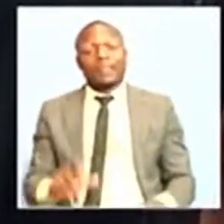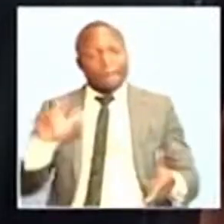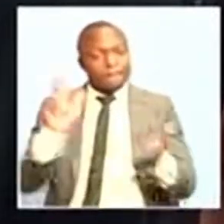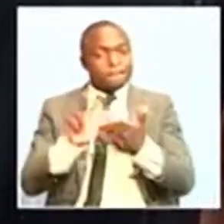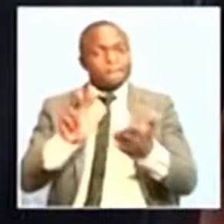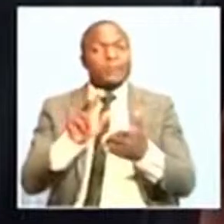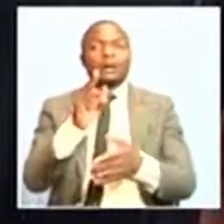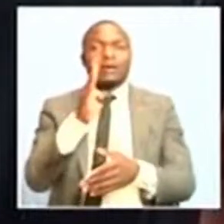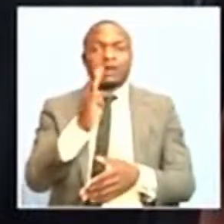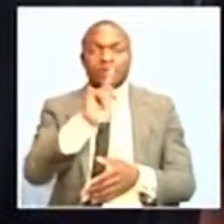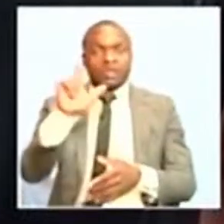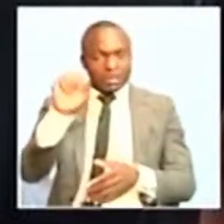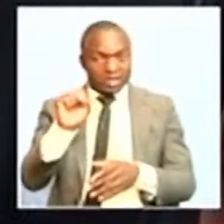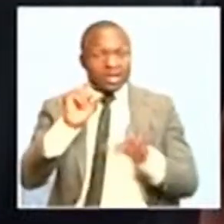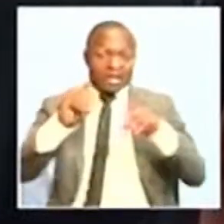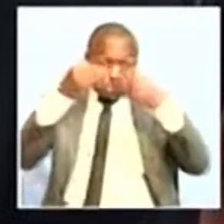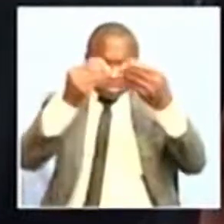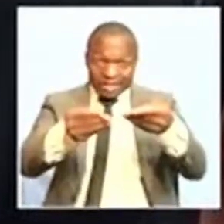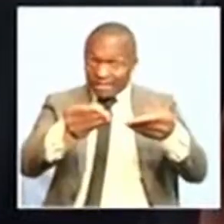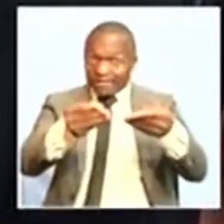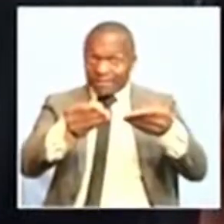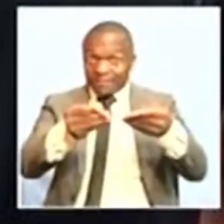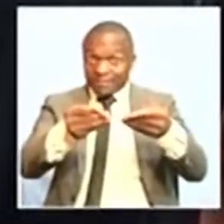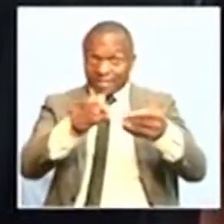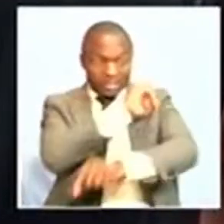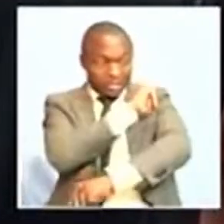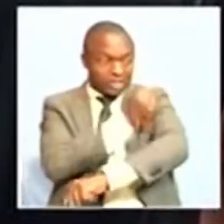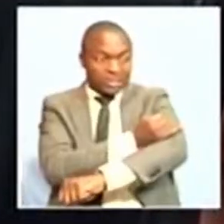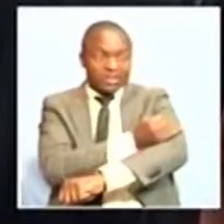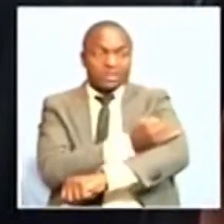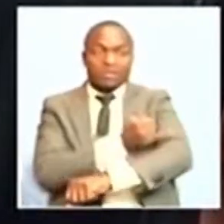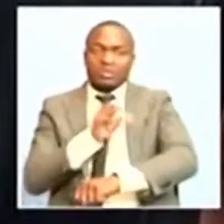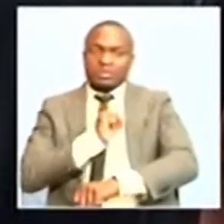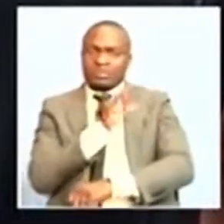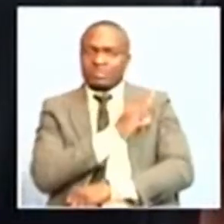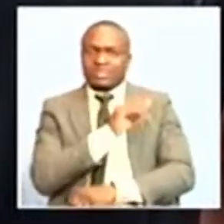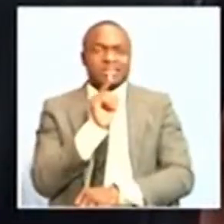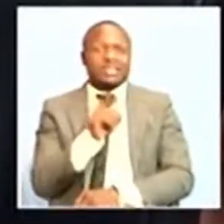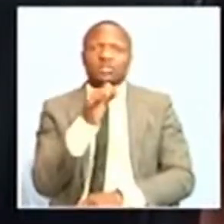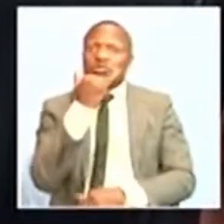enacted bills which are providing immunity to staff, Chair, I think that is wrong.